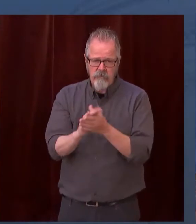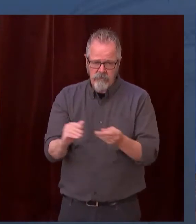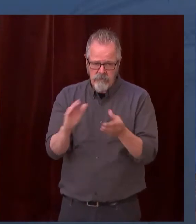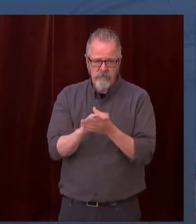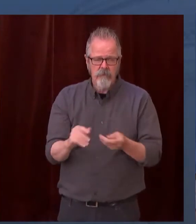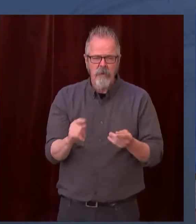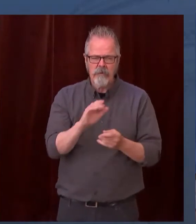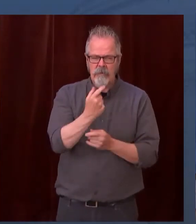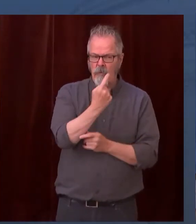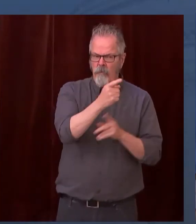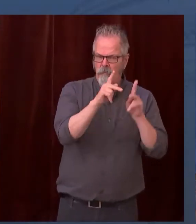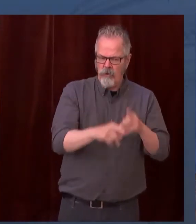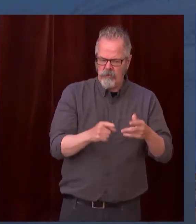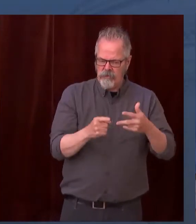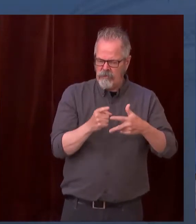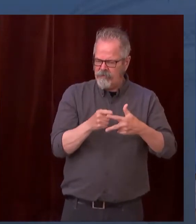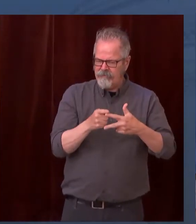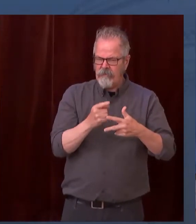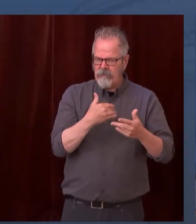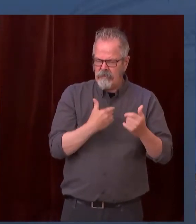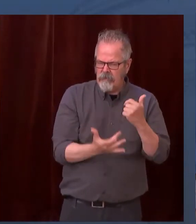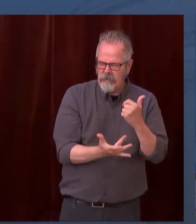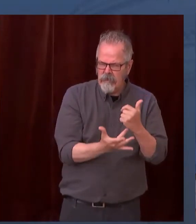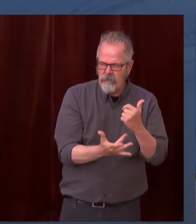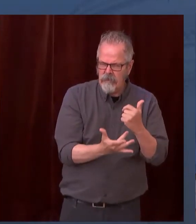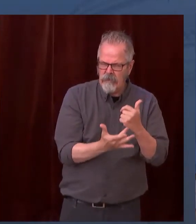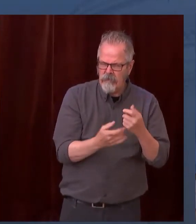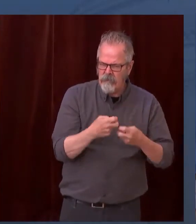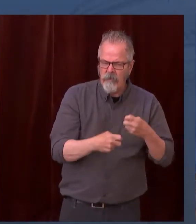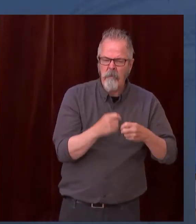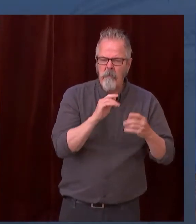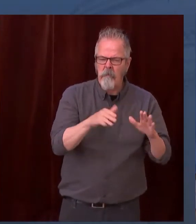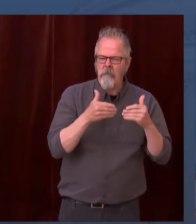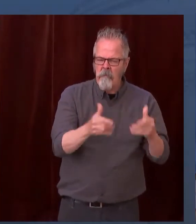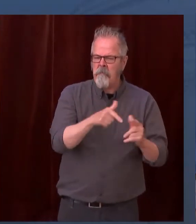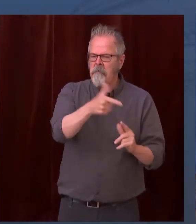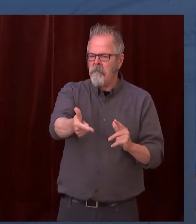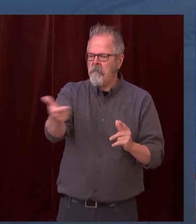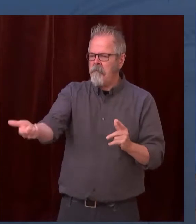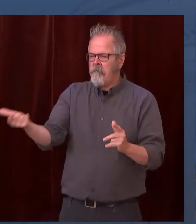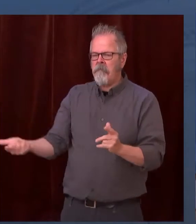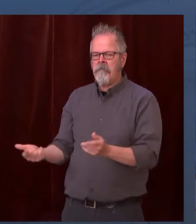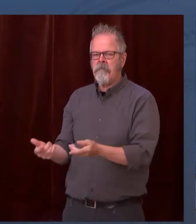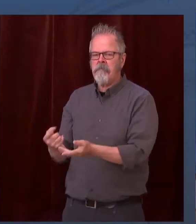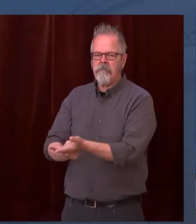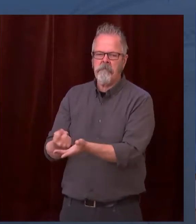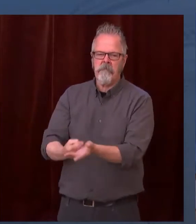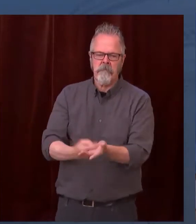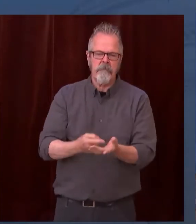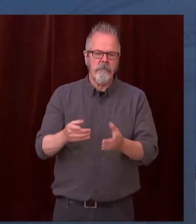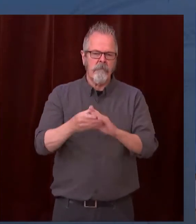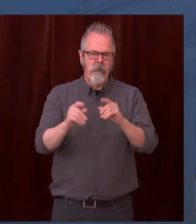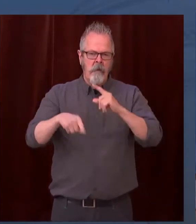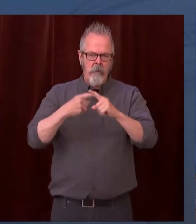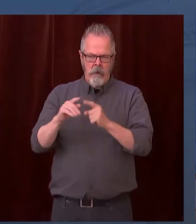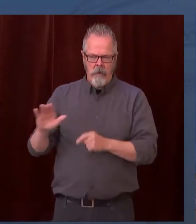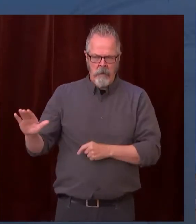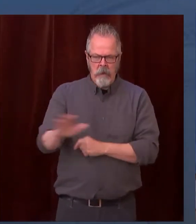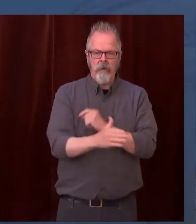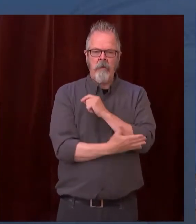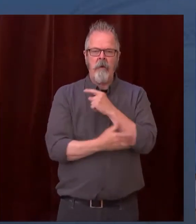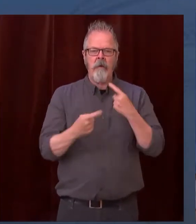to the occasion. You know, they have local endeavors called Mask Up to Open